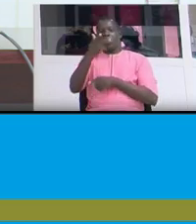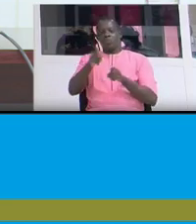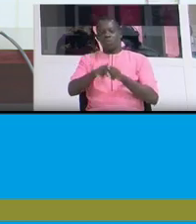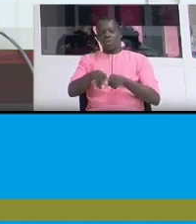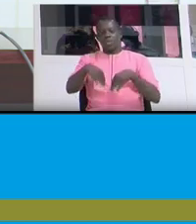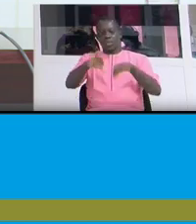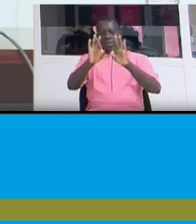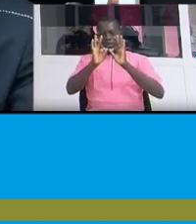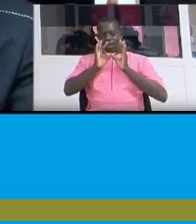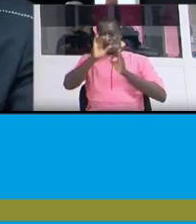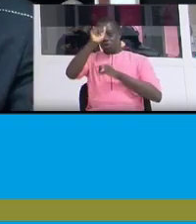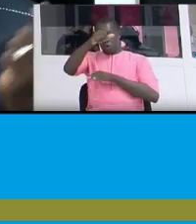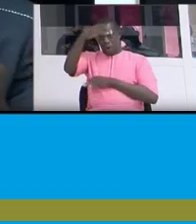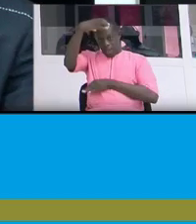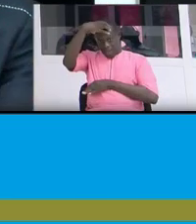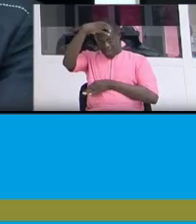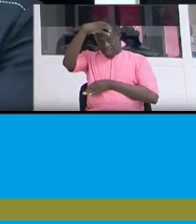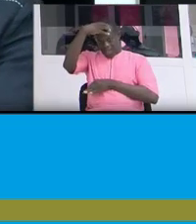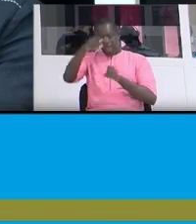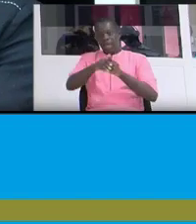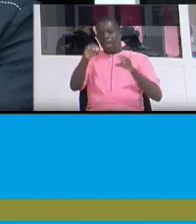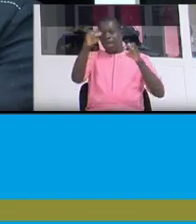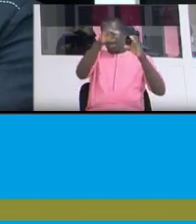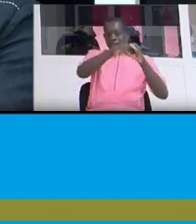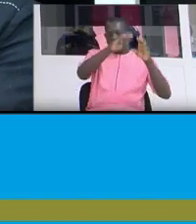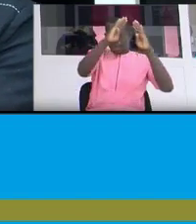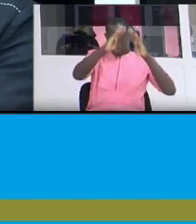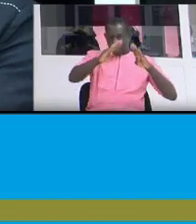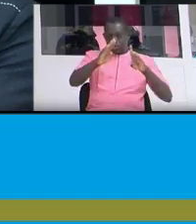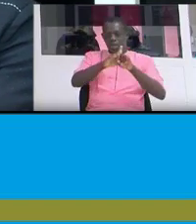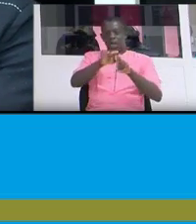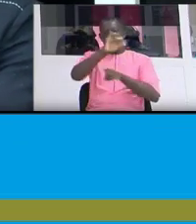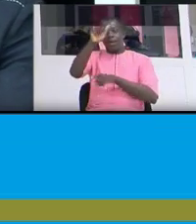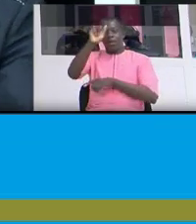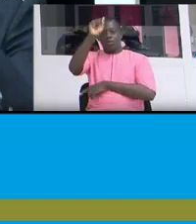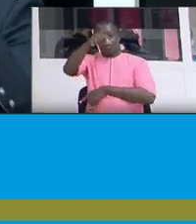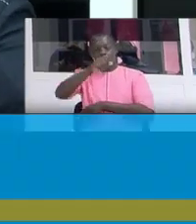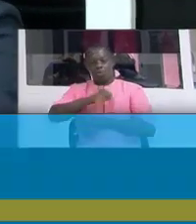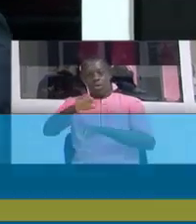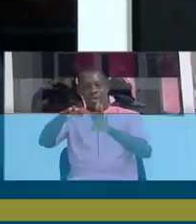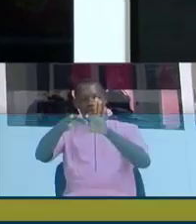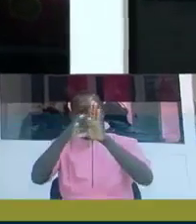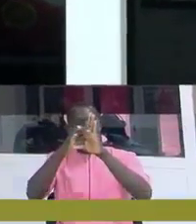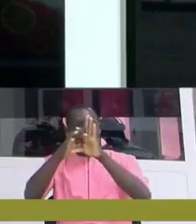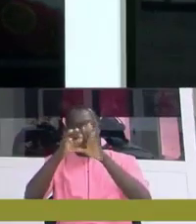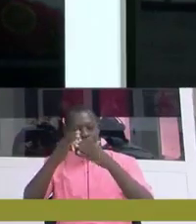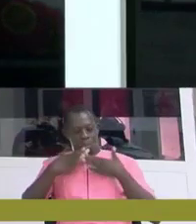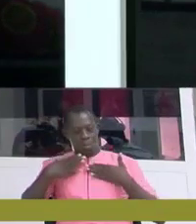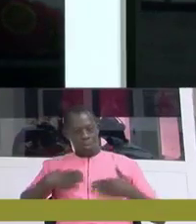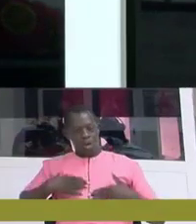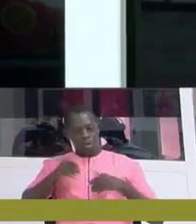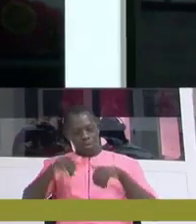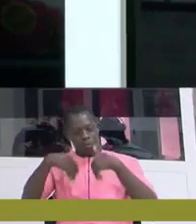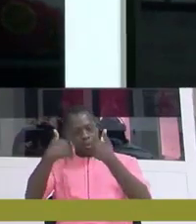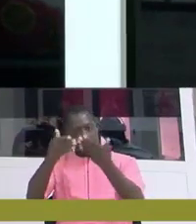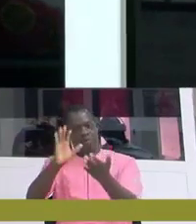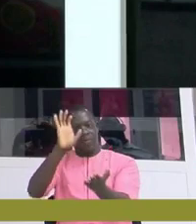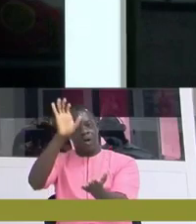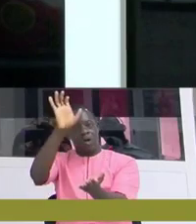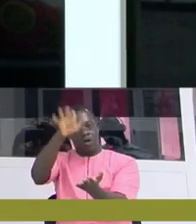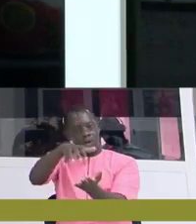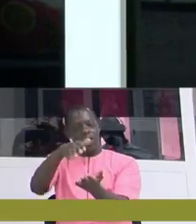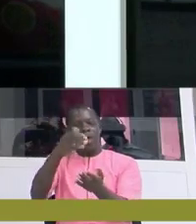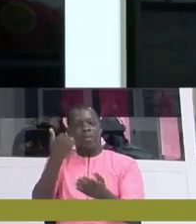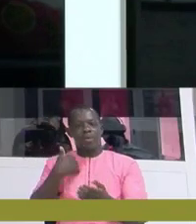head inside. Yeah. And your meat, we would give it to the crocodile.